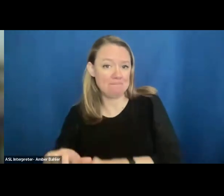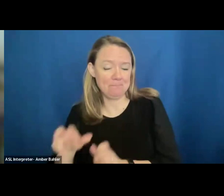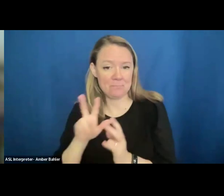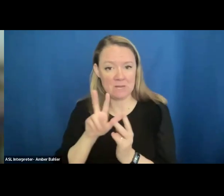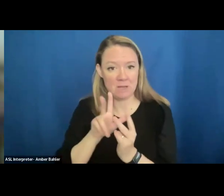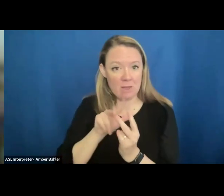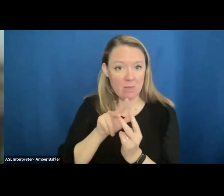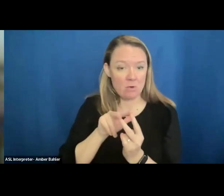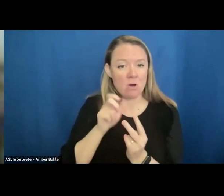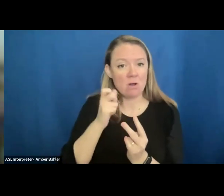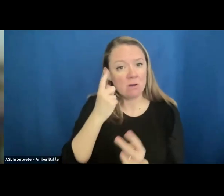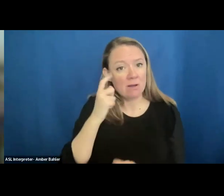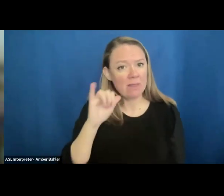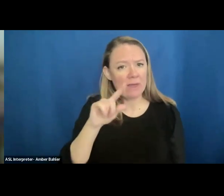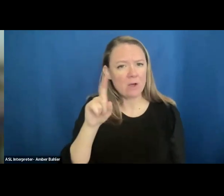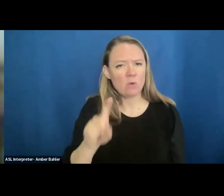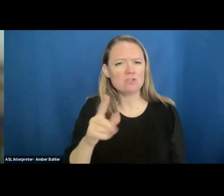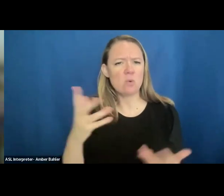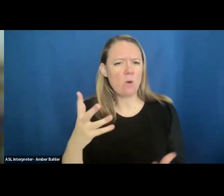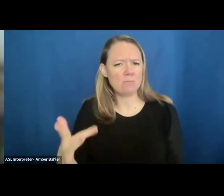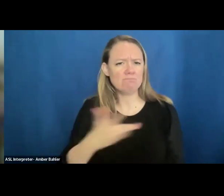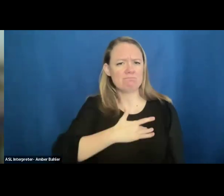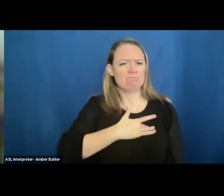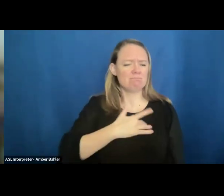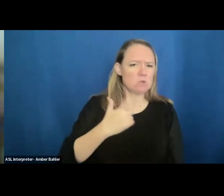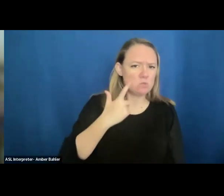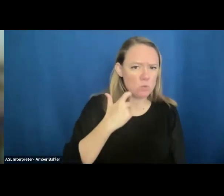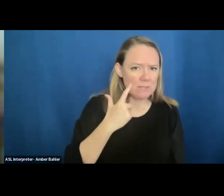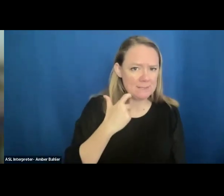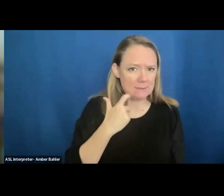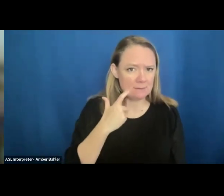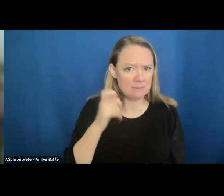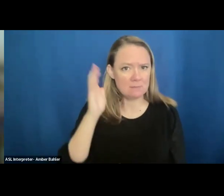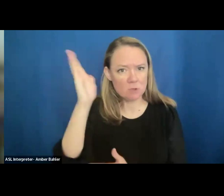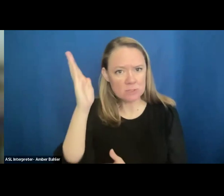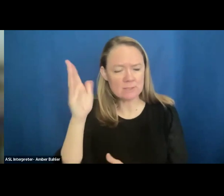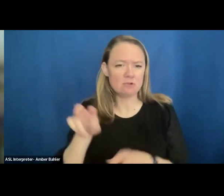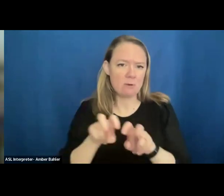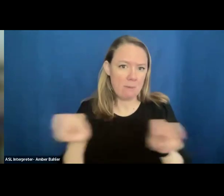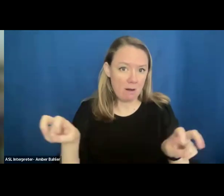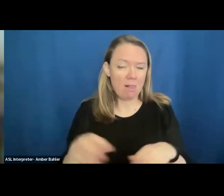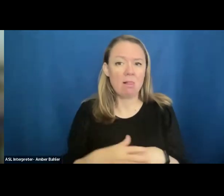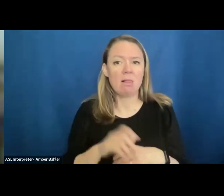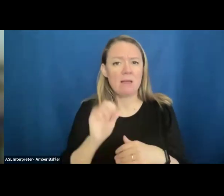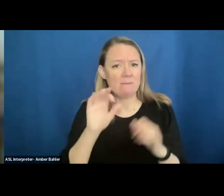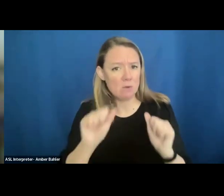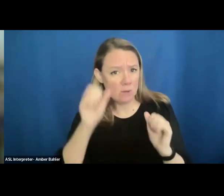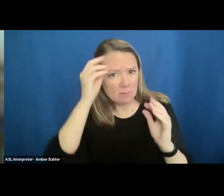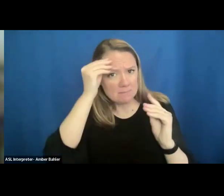that question a little bit of thought and be ready to share it with the larger group, I'd love to hear from you